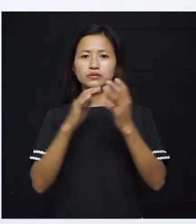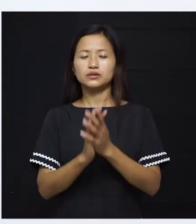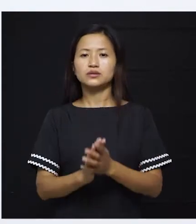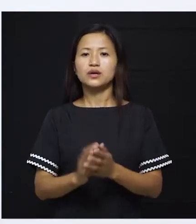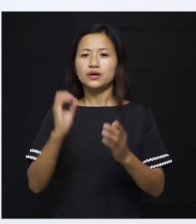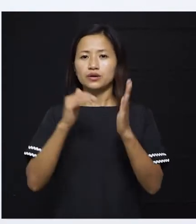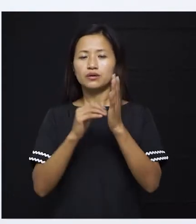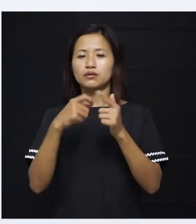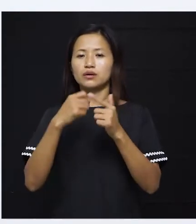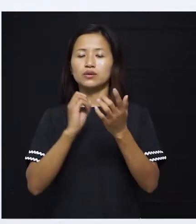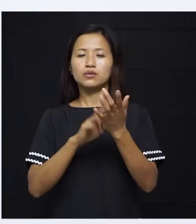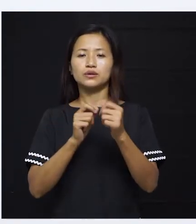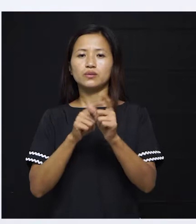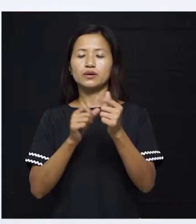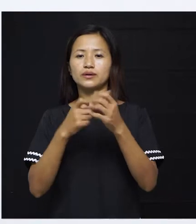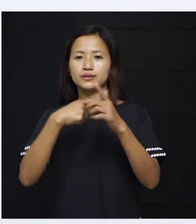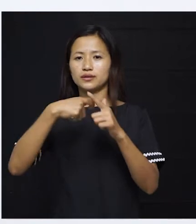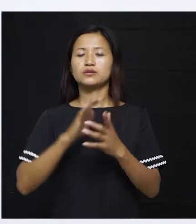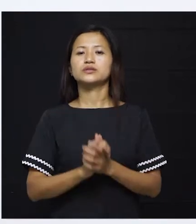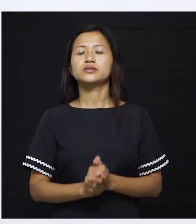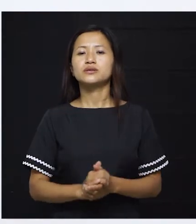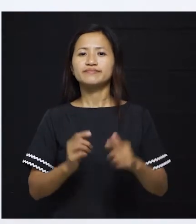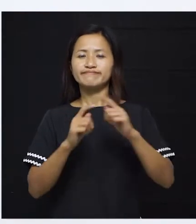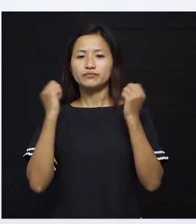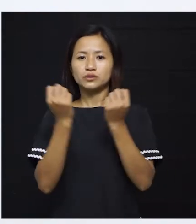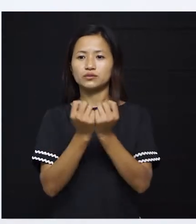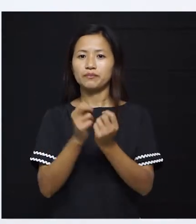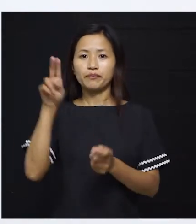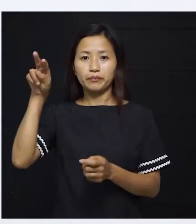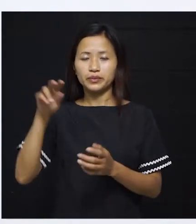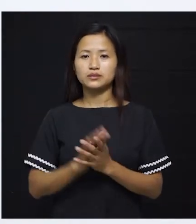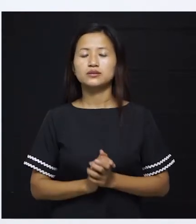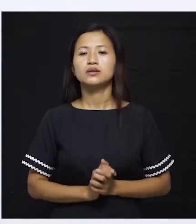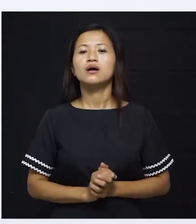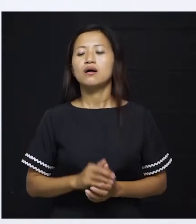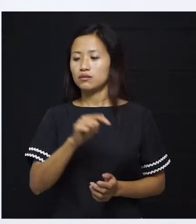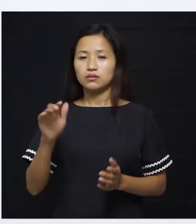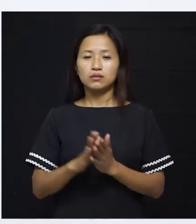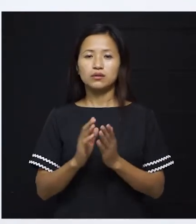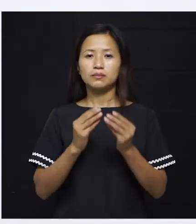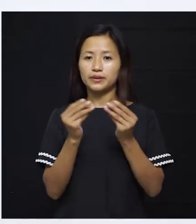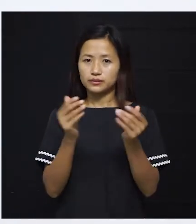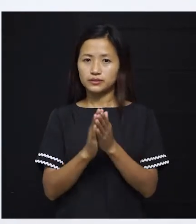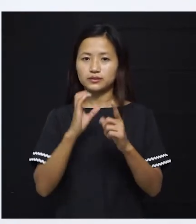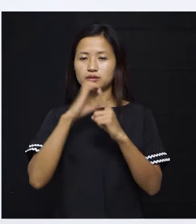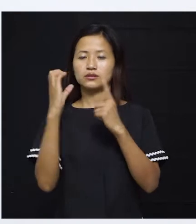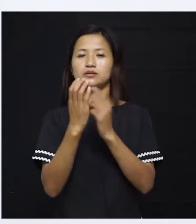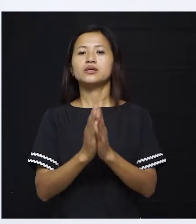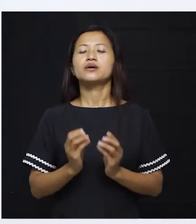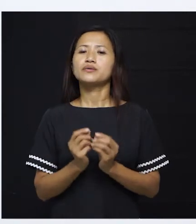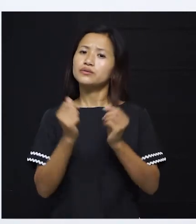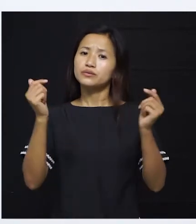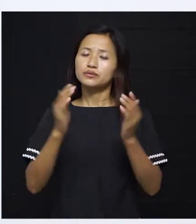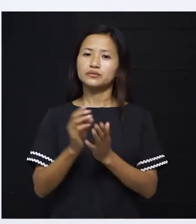where the tattoos also represent some meaning, right? So these are all the material culture. So the Nagas were very rich